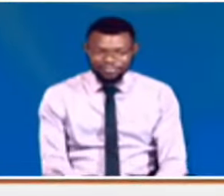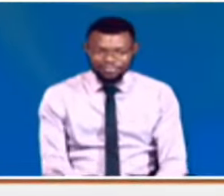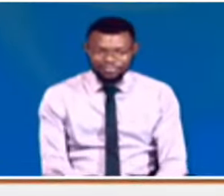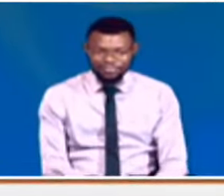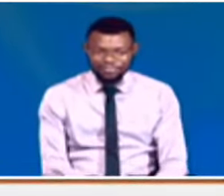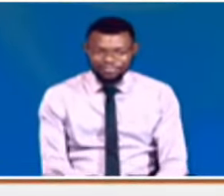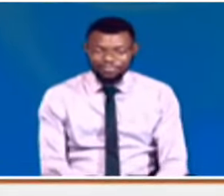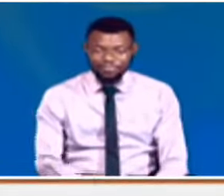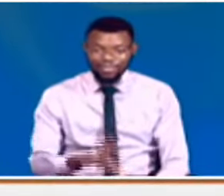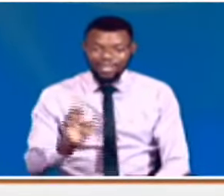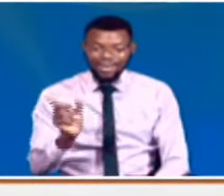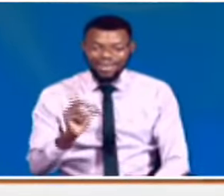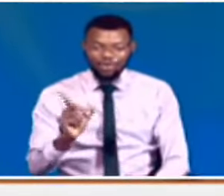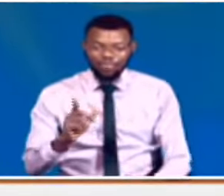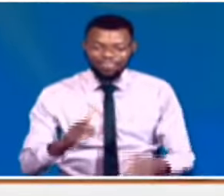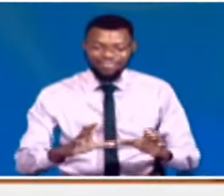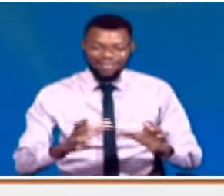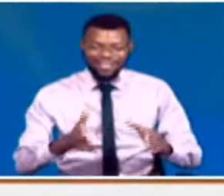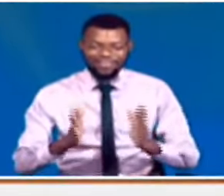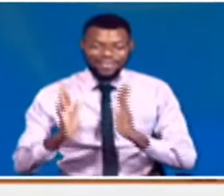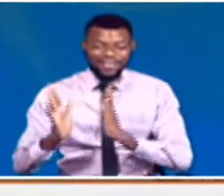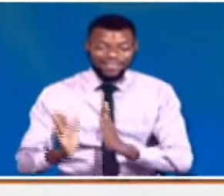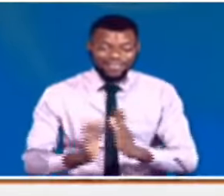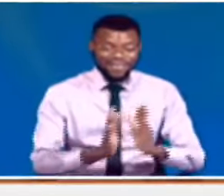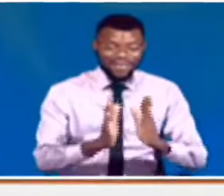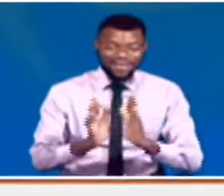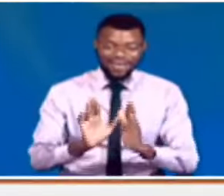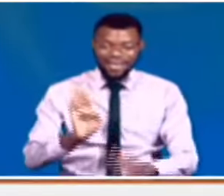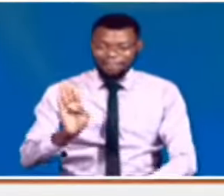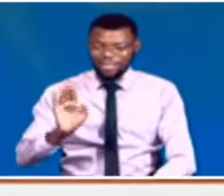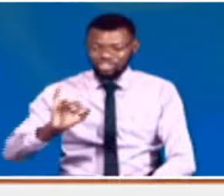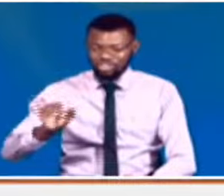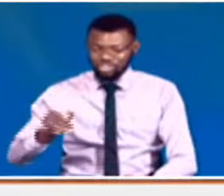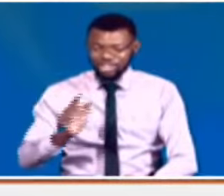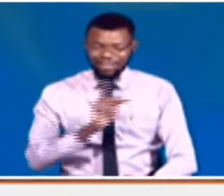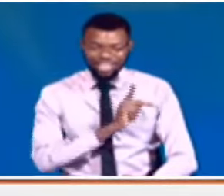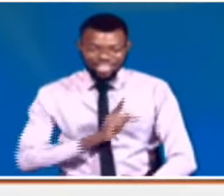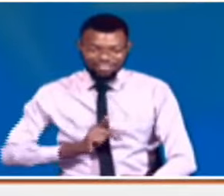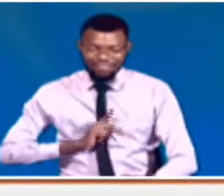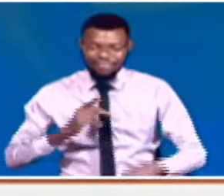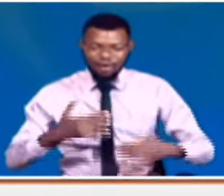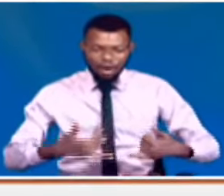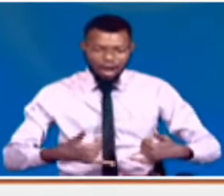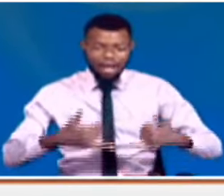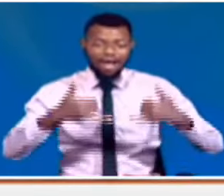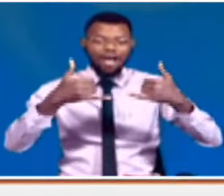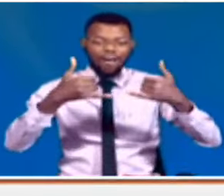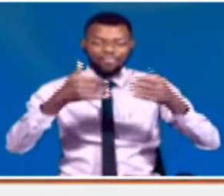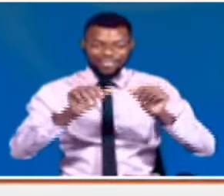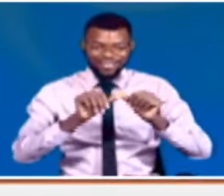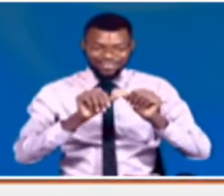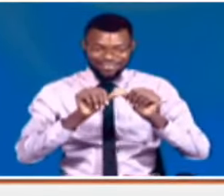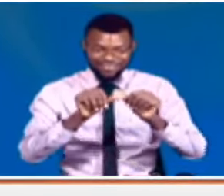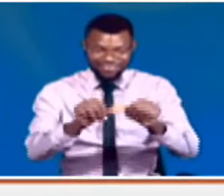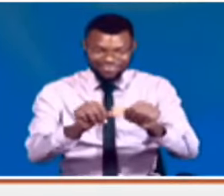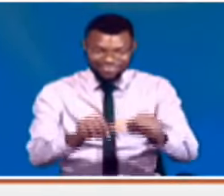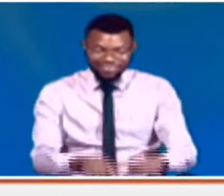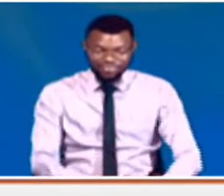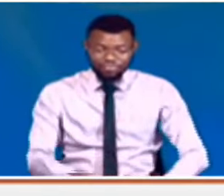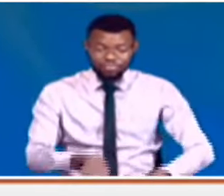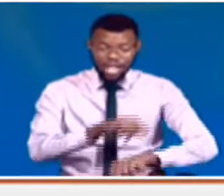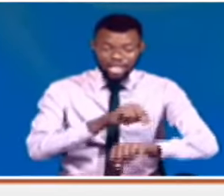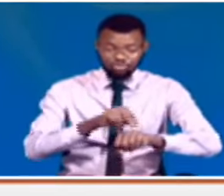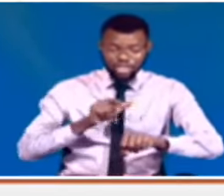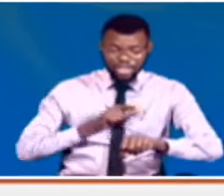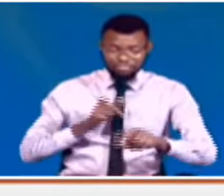At the Nairobi club, preparations for the Billie Jean King Cup have intensified. The national ladies team representing